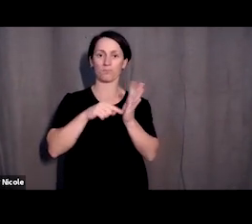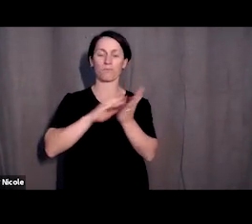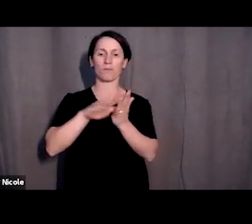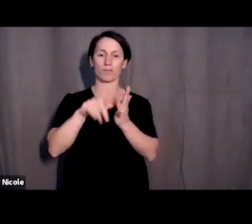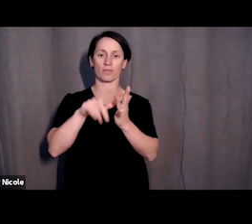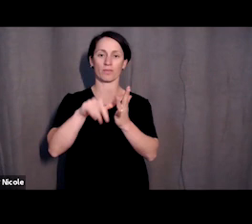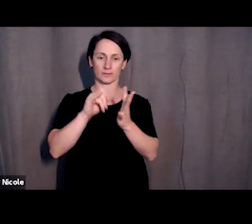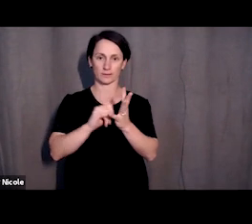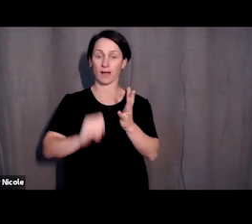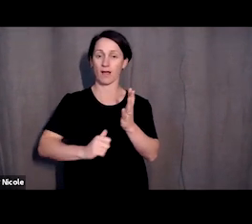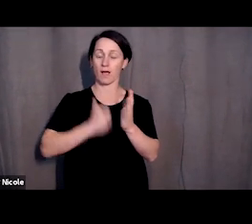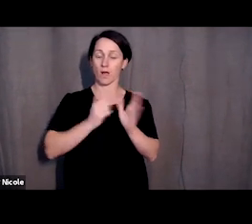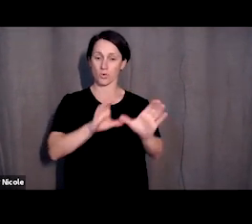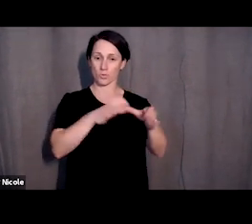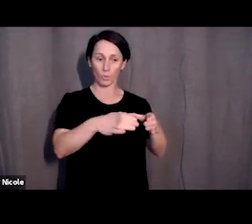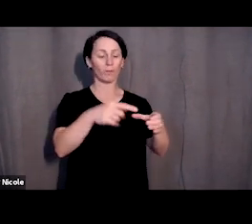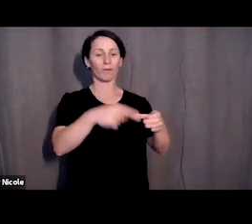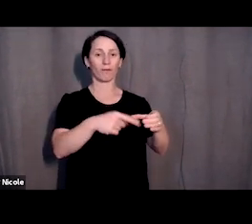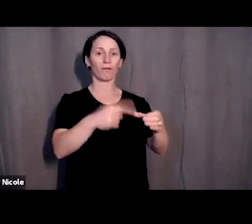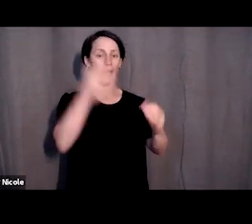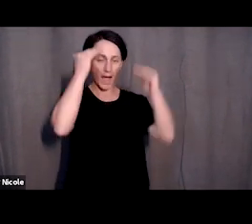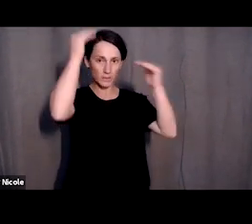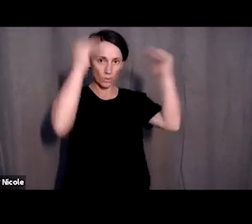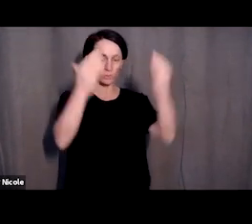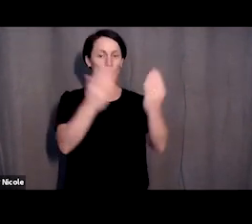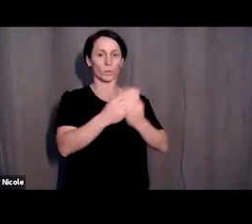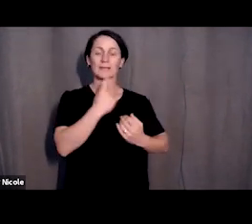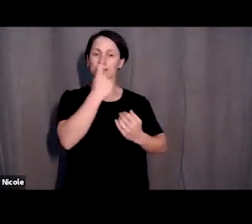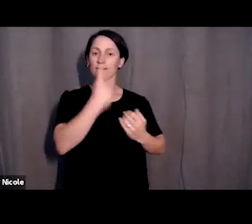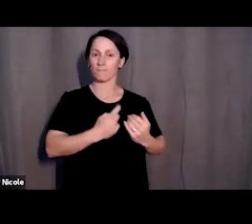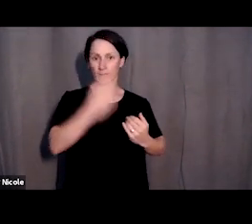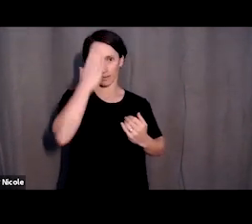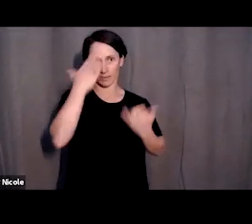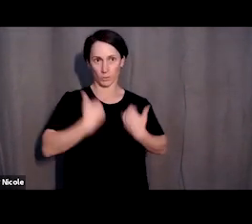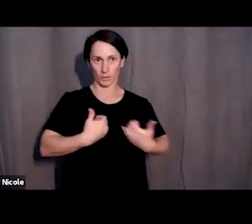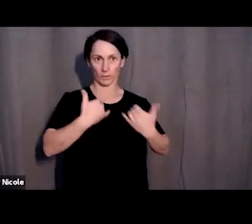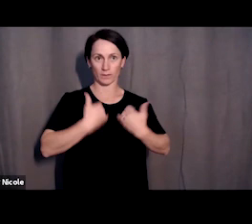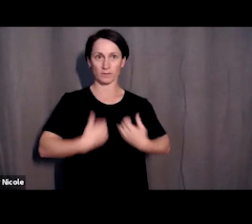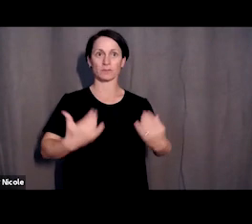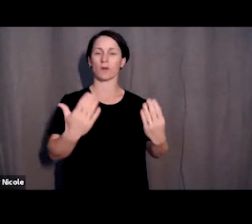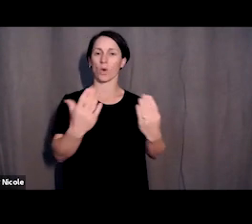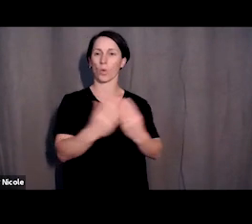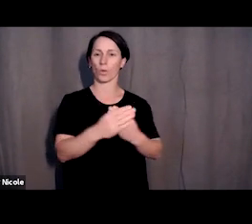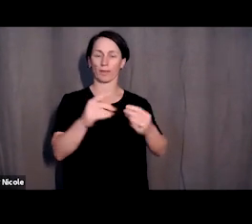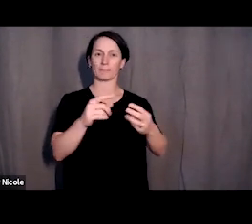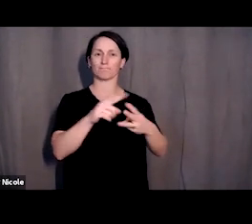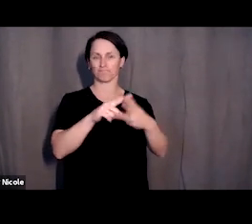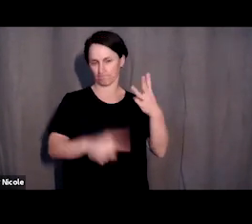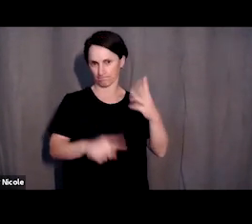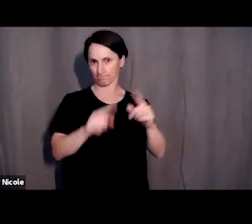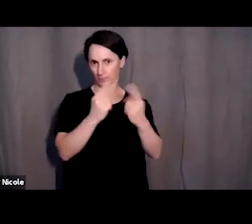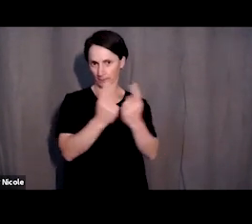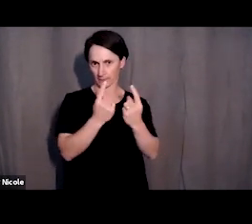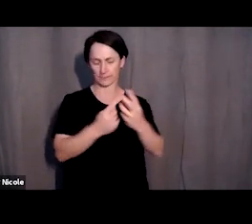The study population was adults with severe mental illness, with those three things. Remember, severe mental illness